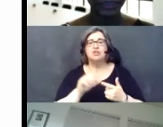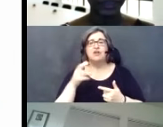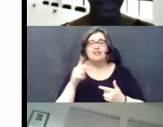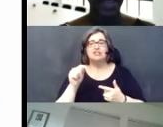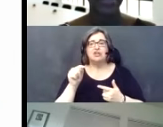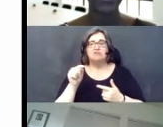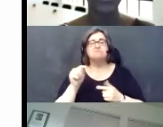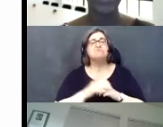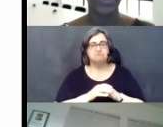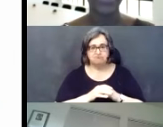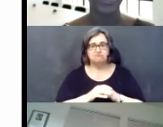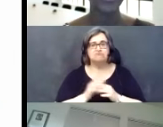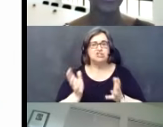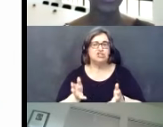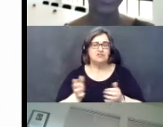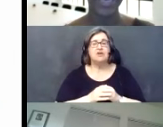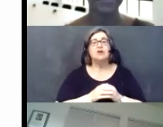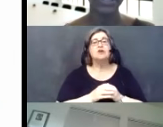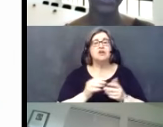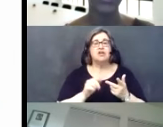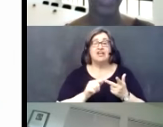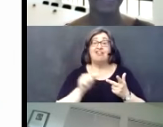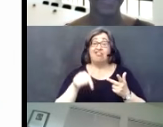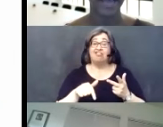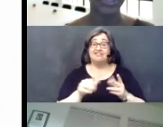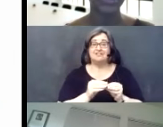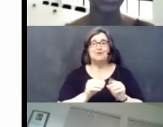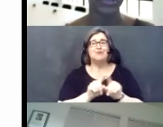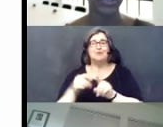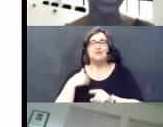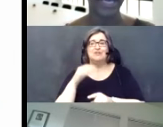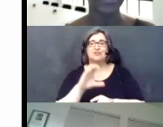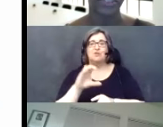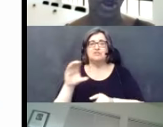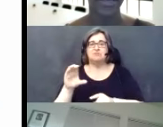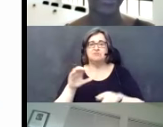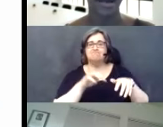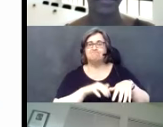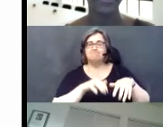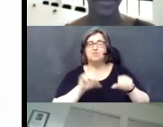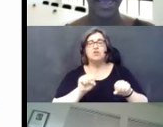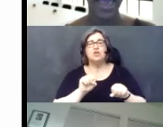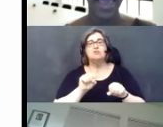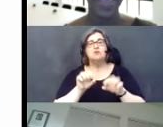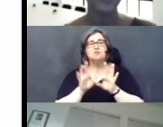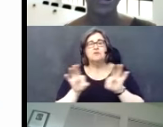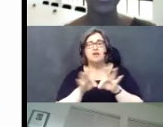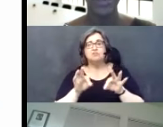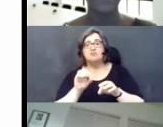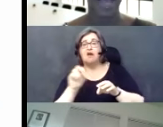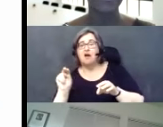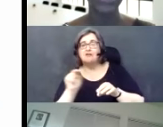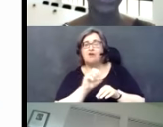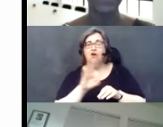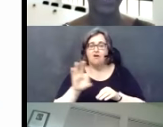feature. This webinar is also closed caption, so we have the option to turn closed caption on and off. And you also